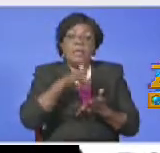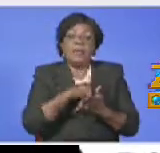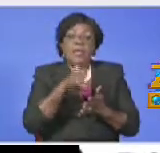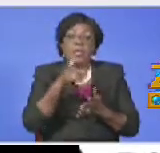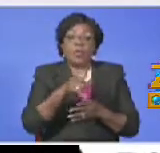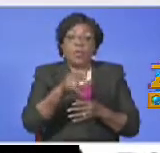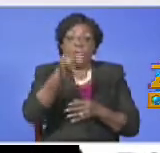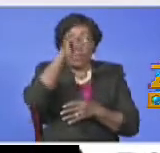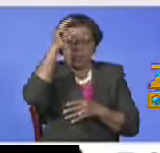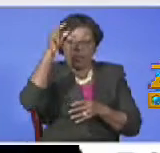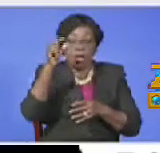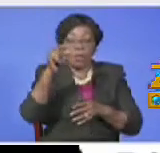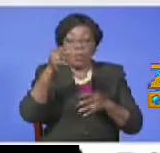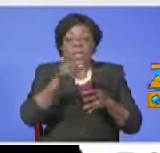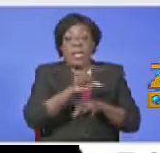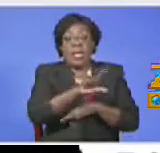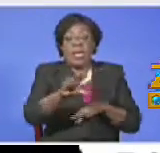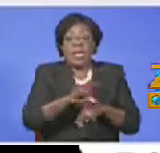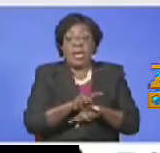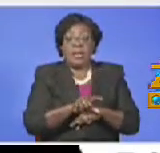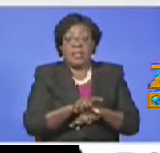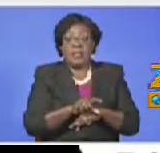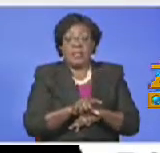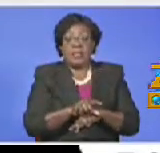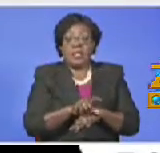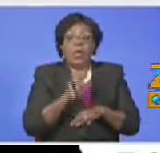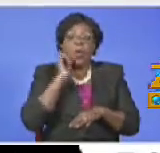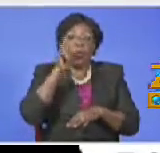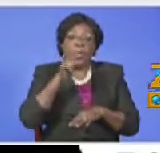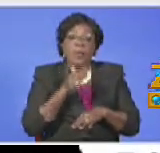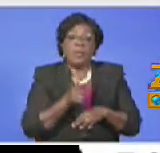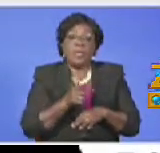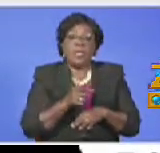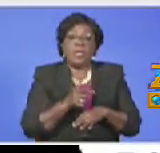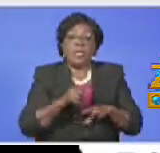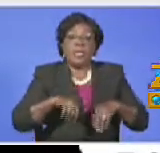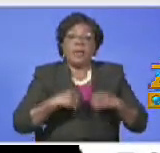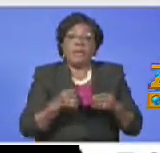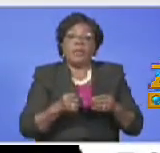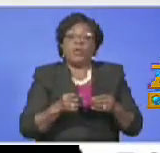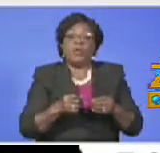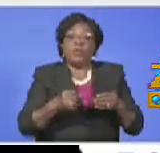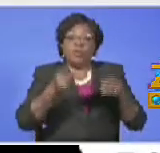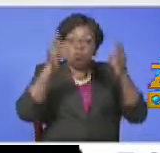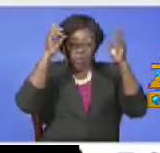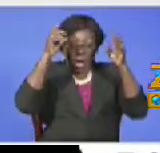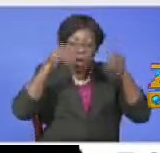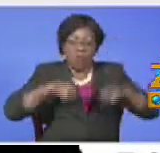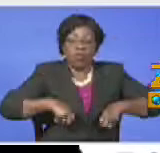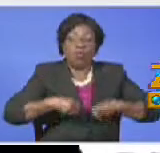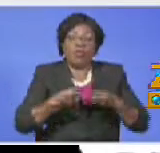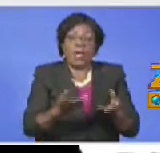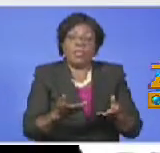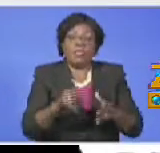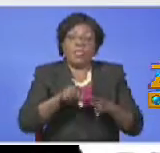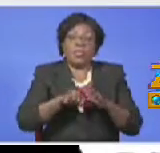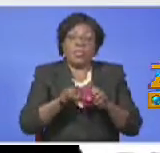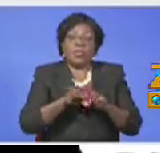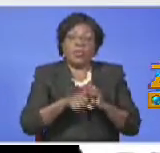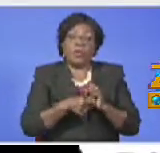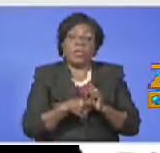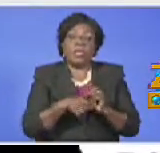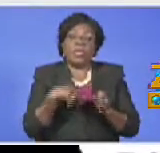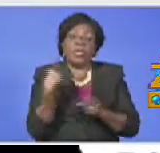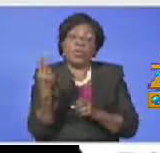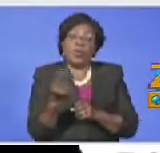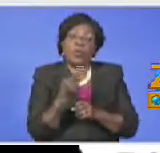that Bahamians are building resorts and homes will be converted to Crown grant so that they can use those for